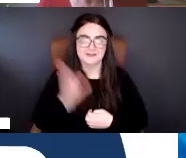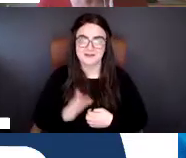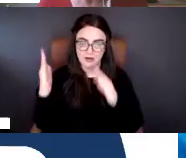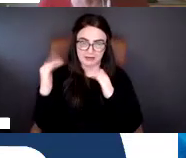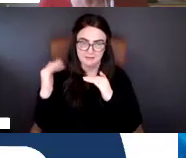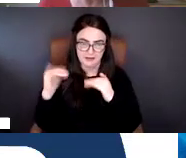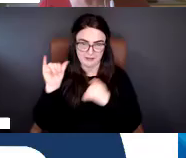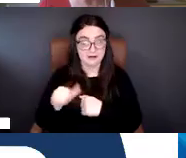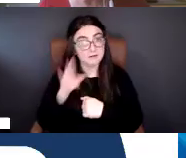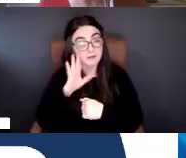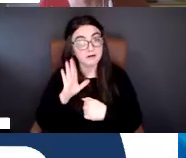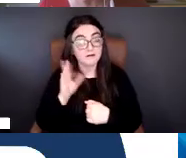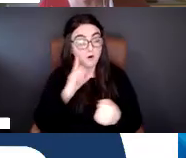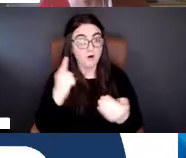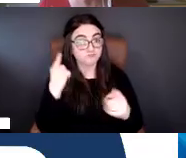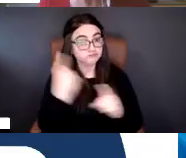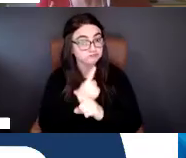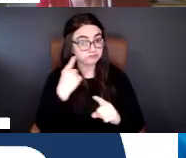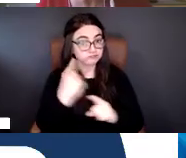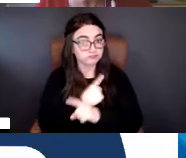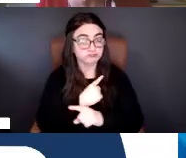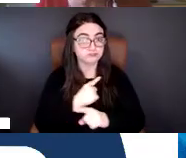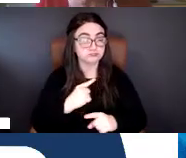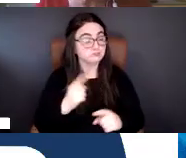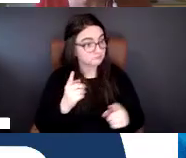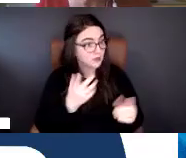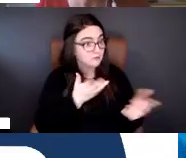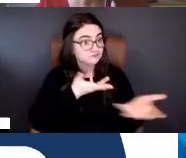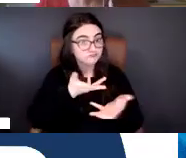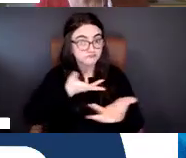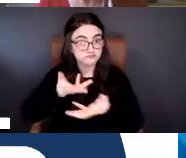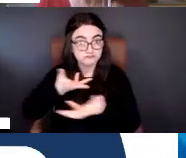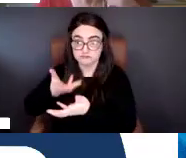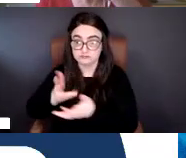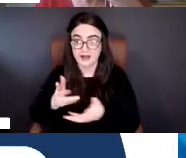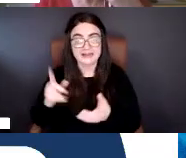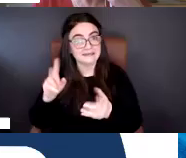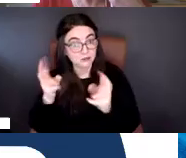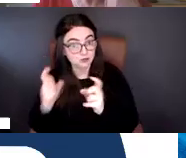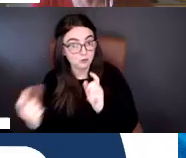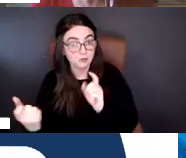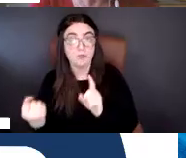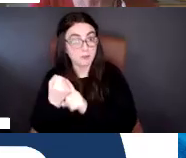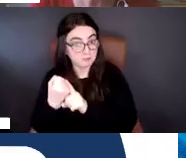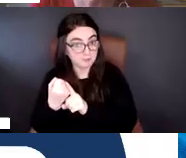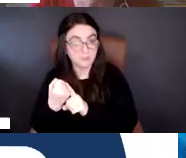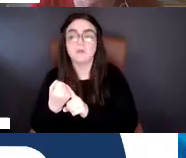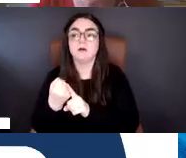civil and where people can address issues and problem solve. The other thing that we found as well